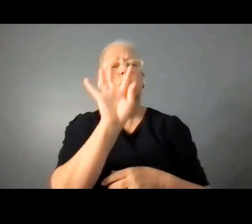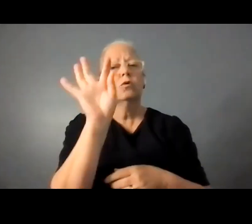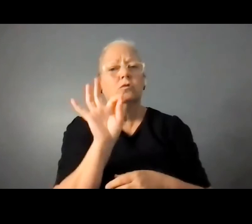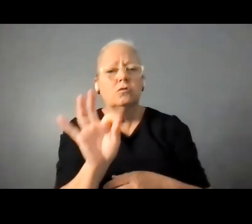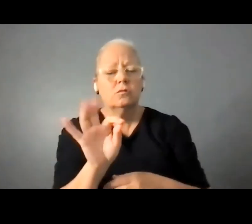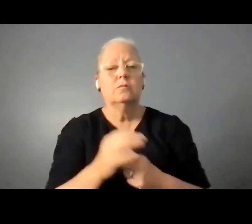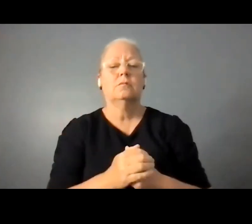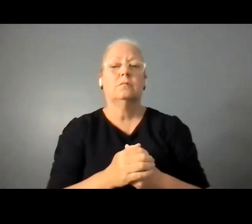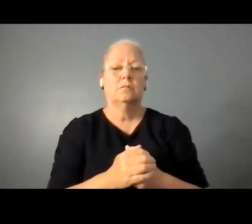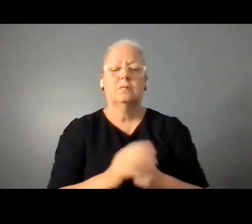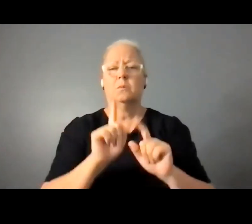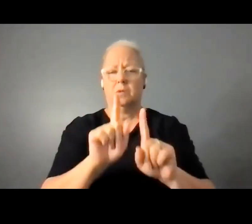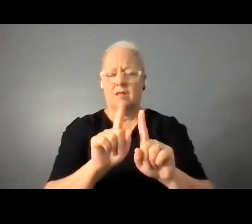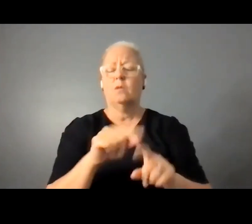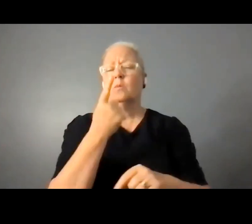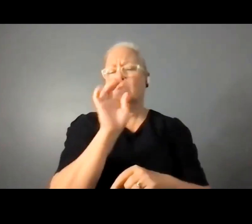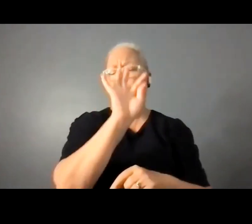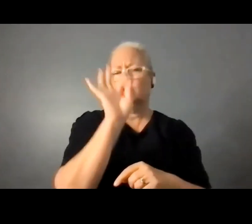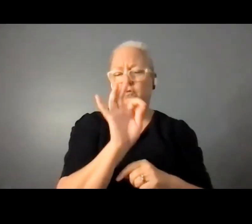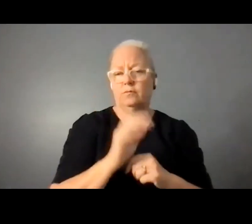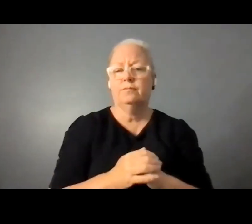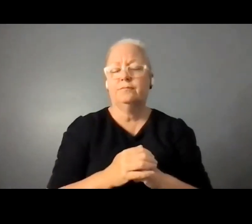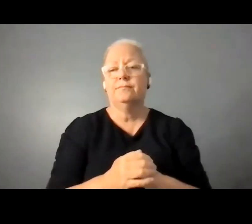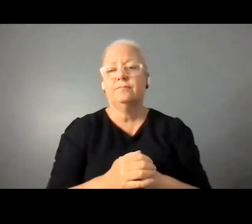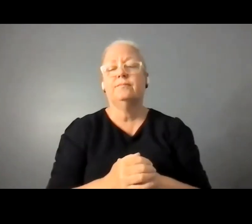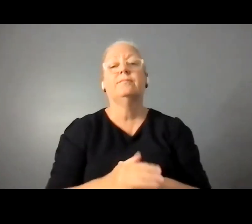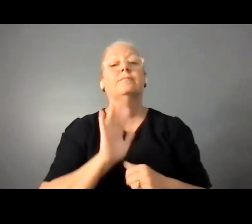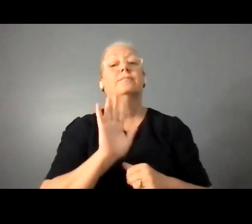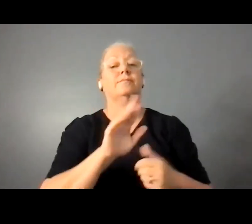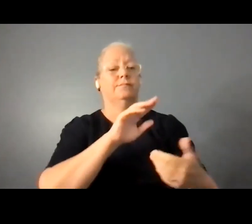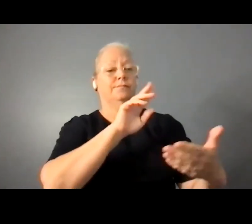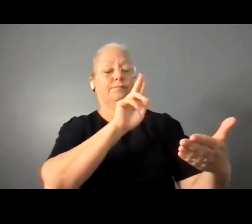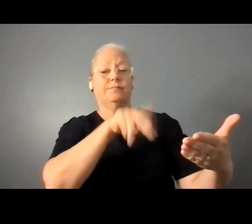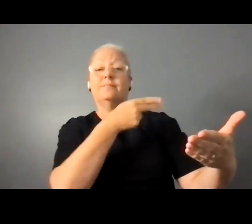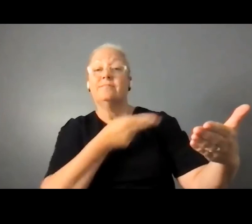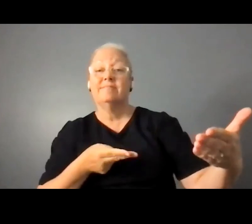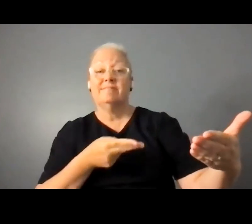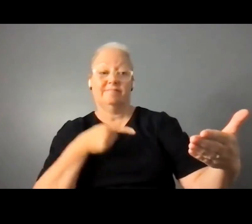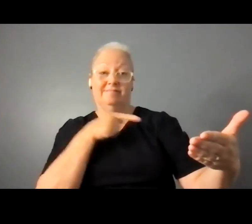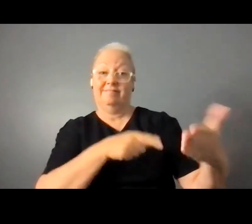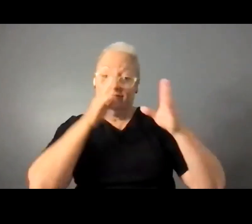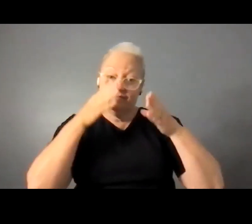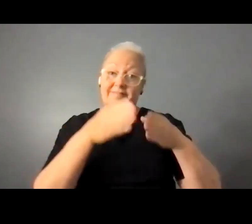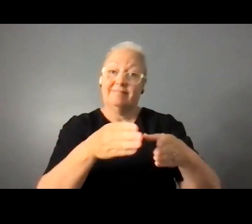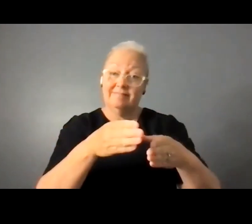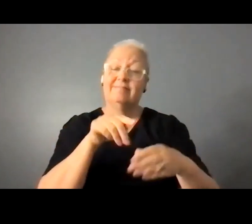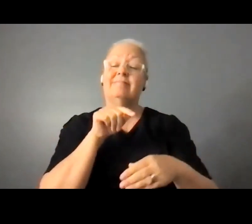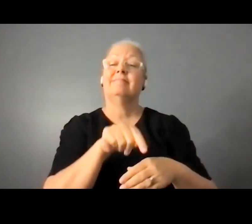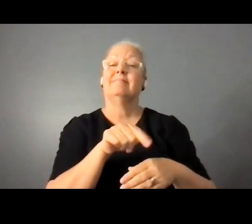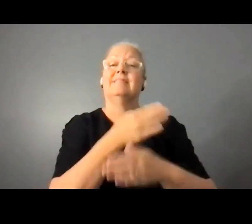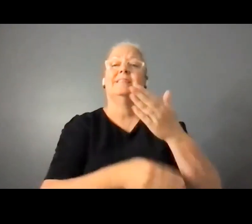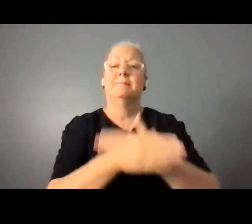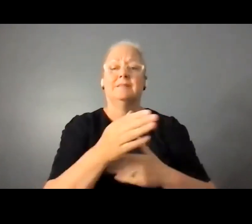people raise their hand, and the question is, the International Convention of People with Disabilities in Article